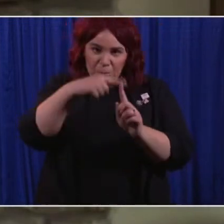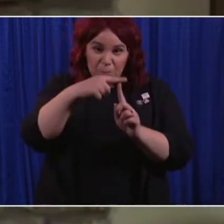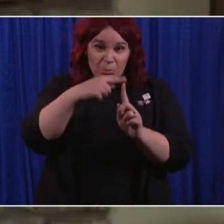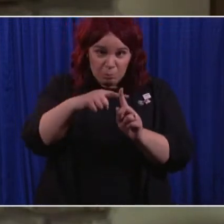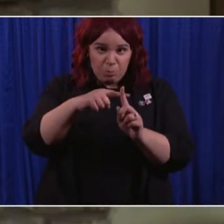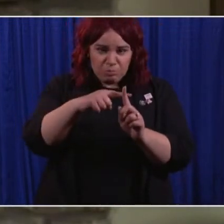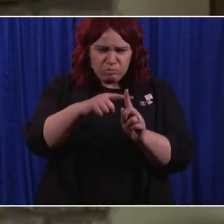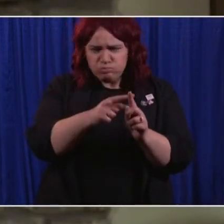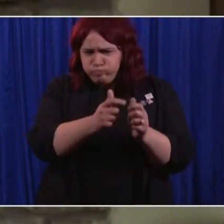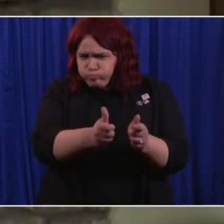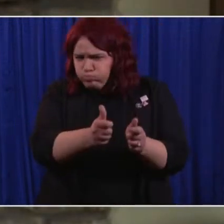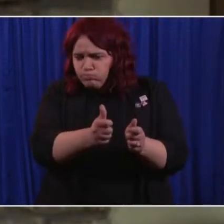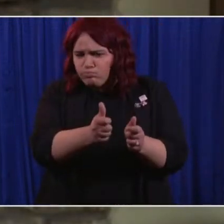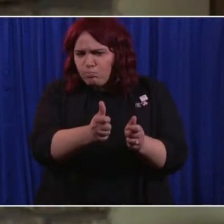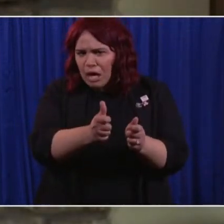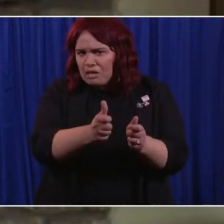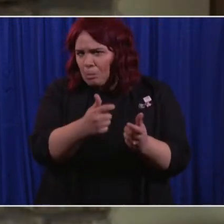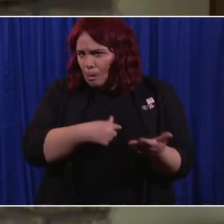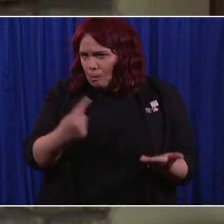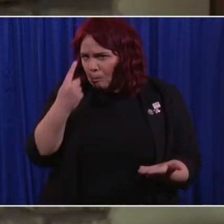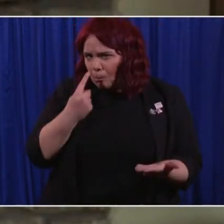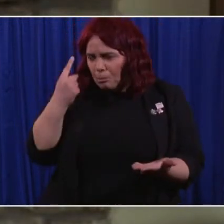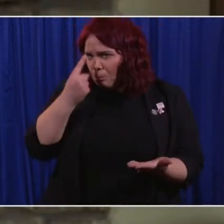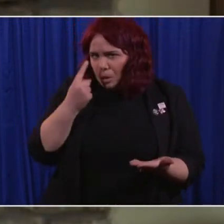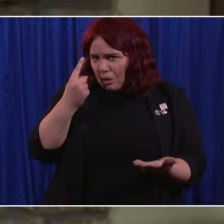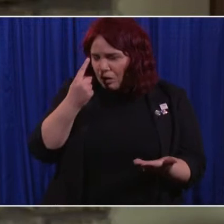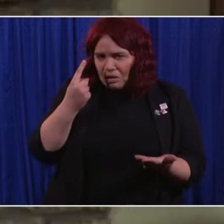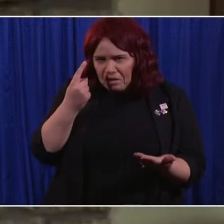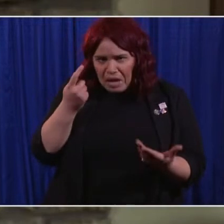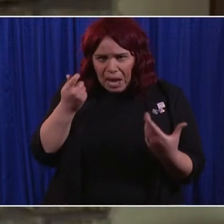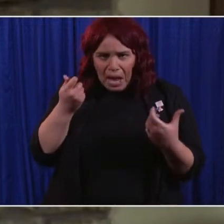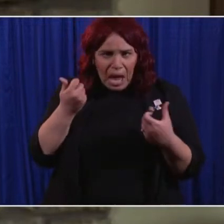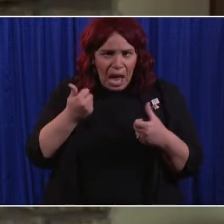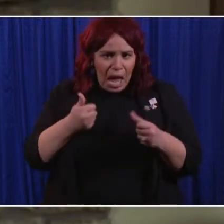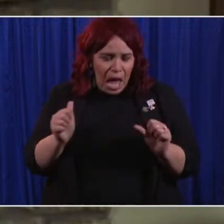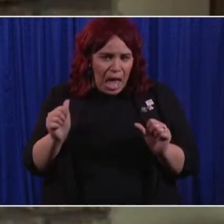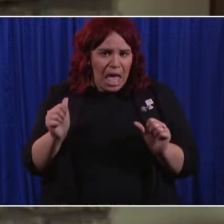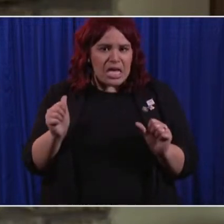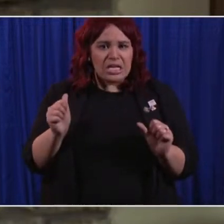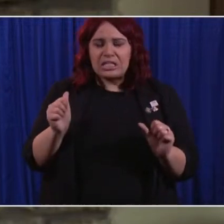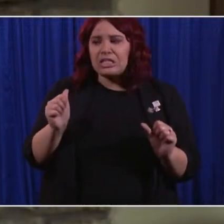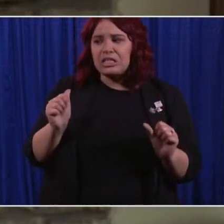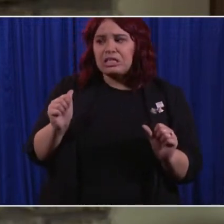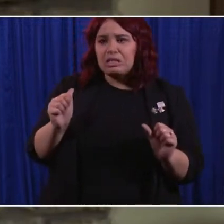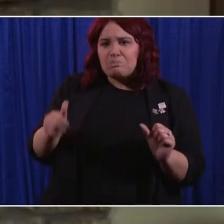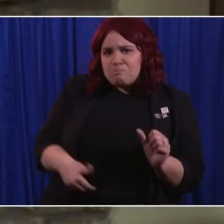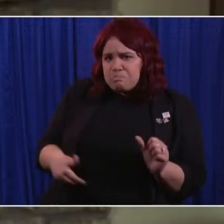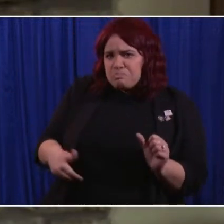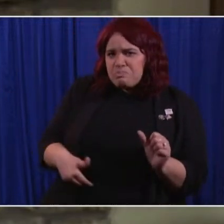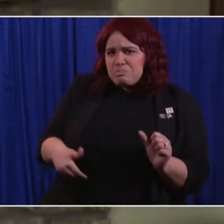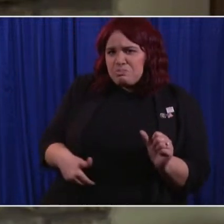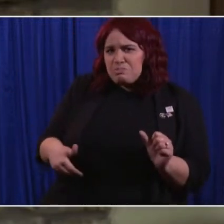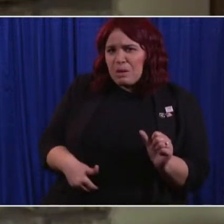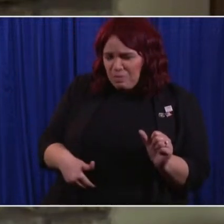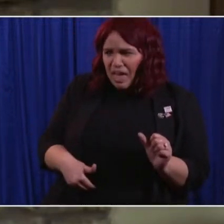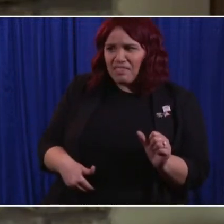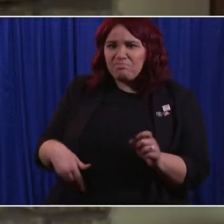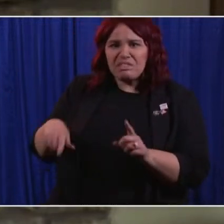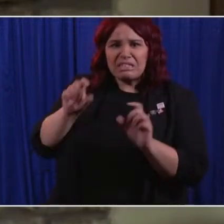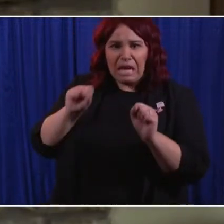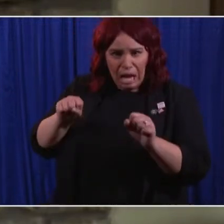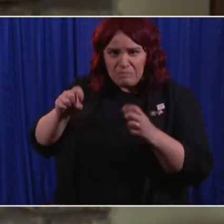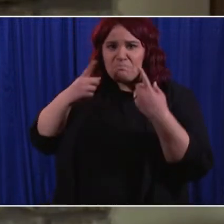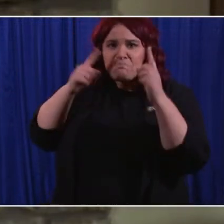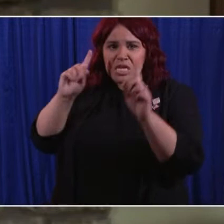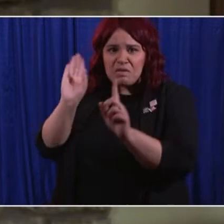have any reason to suspect that there are actually minds to be changed? They voted on something like this twice now in